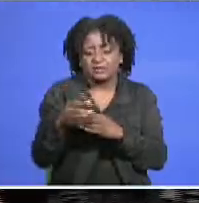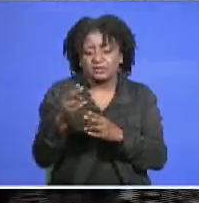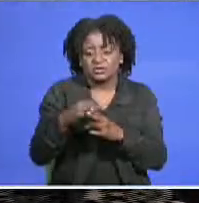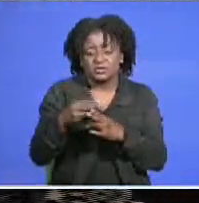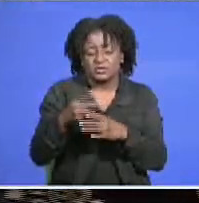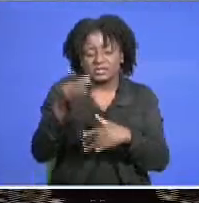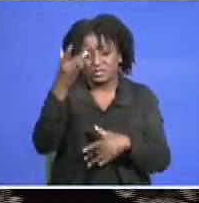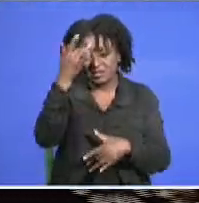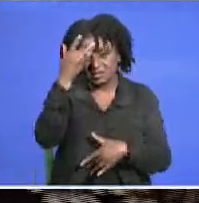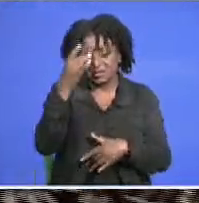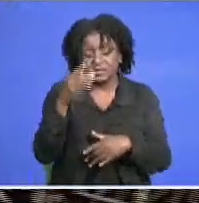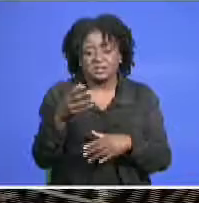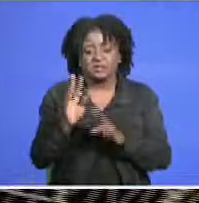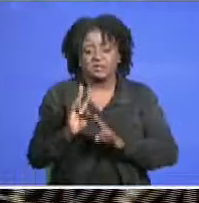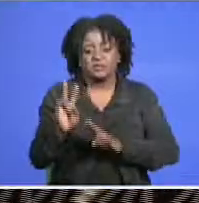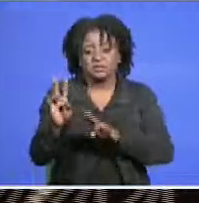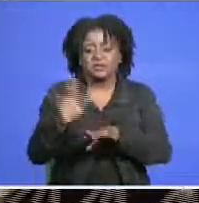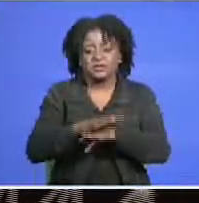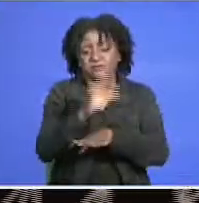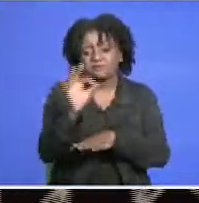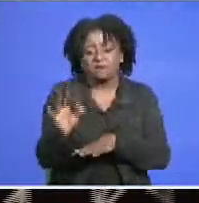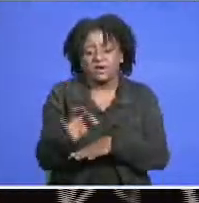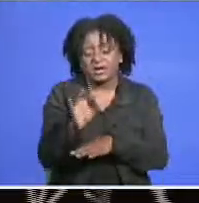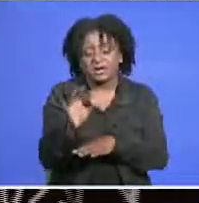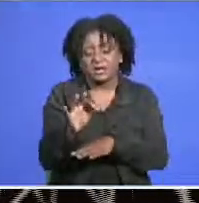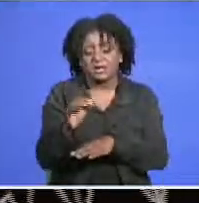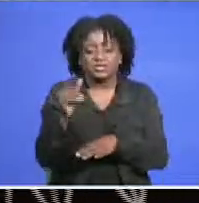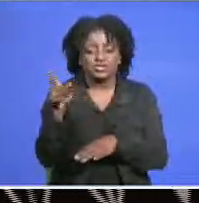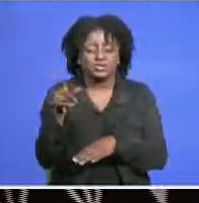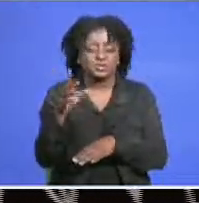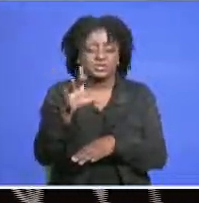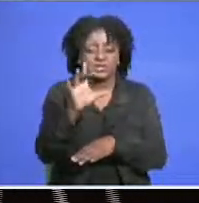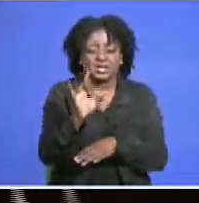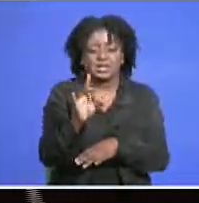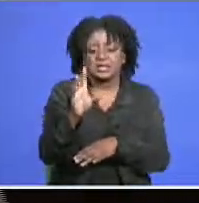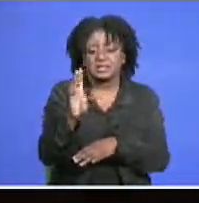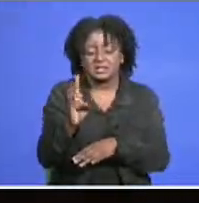a.m. at St. Agnes Anglican Church. Clara Rose Hall was 86 years old.